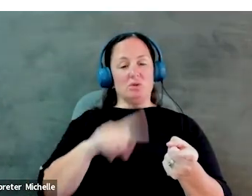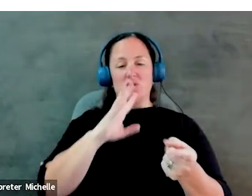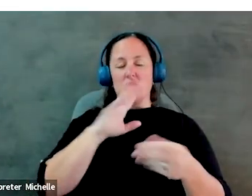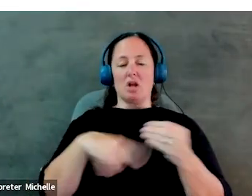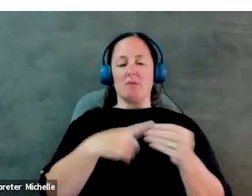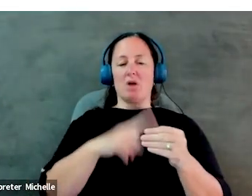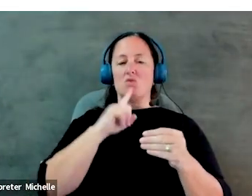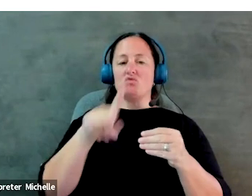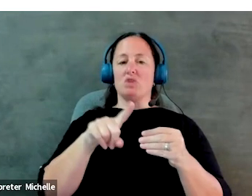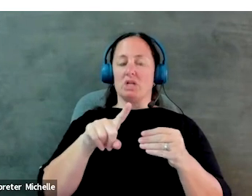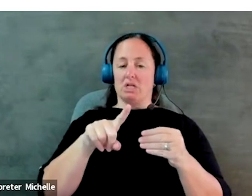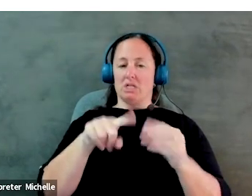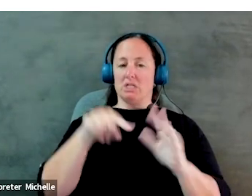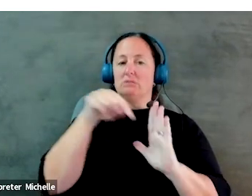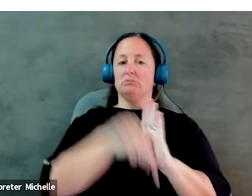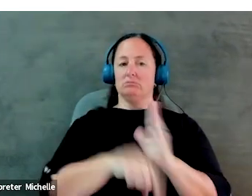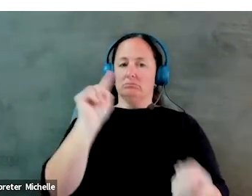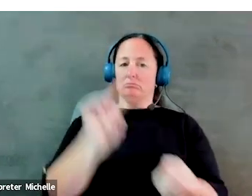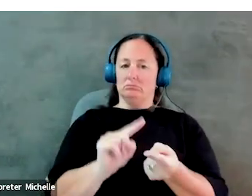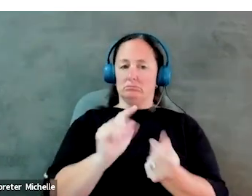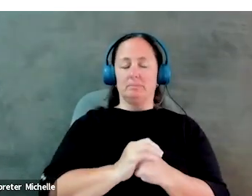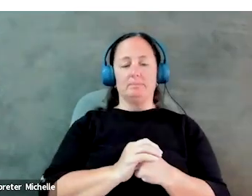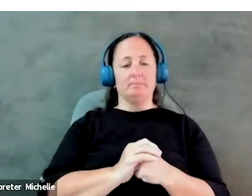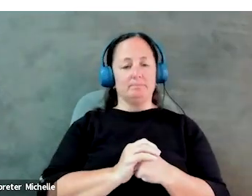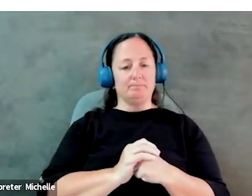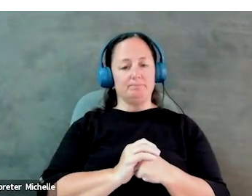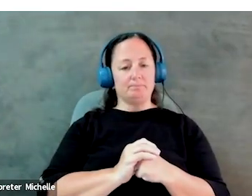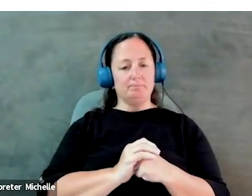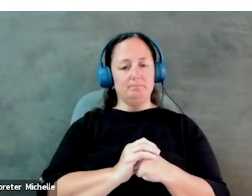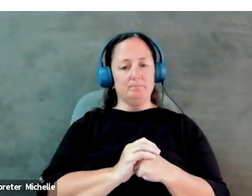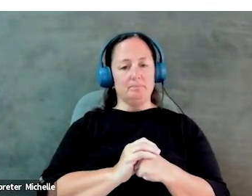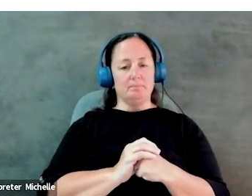talking about very significant magnitudes.